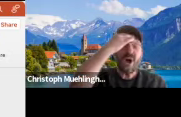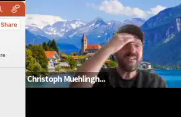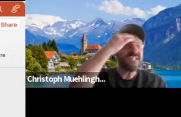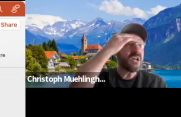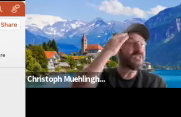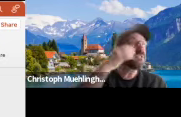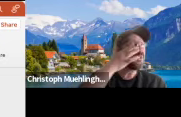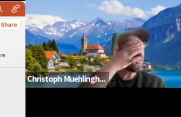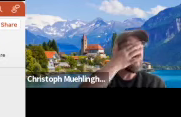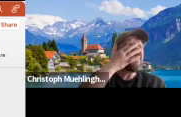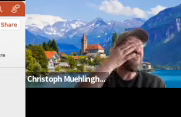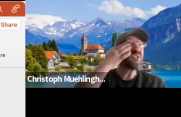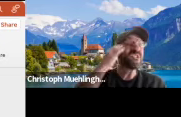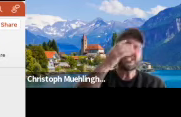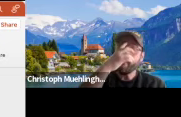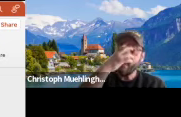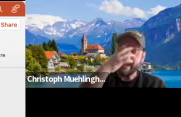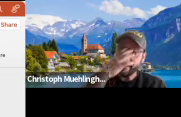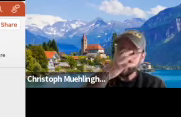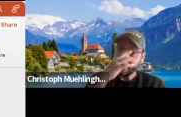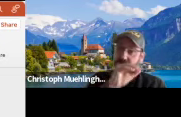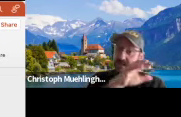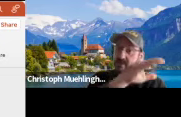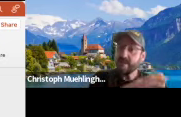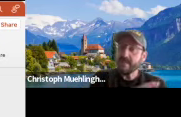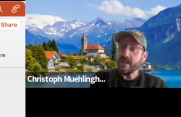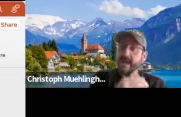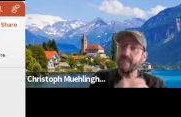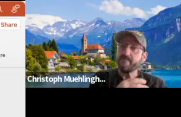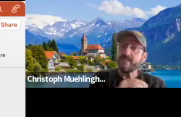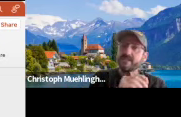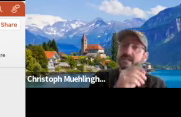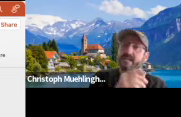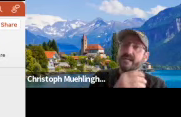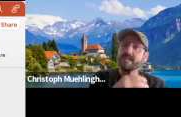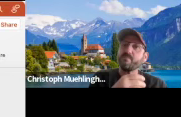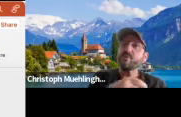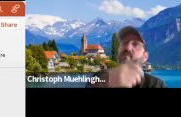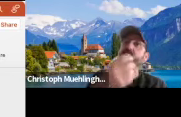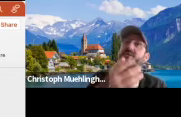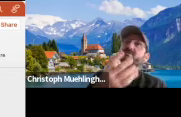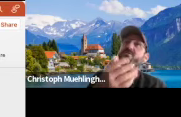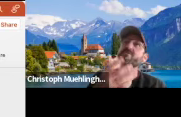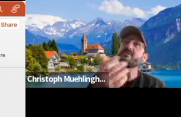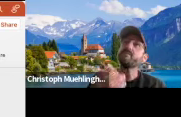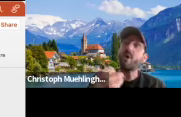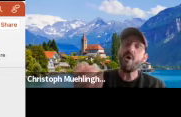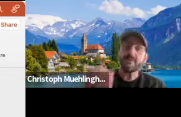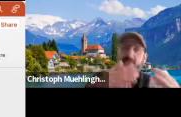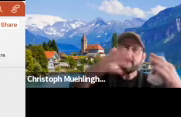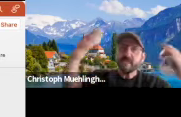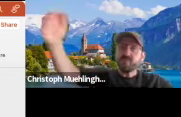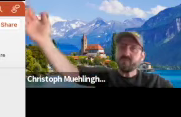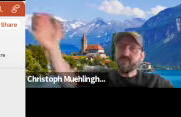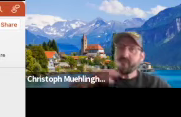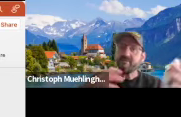it's not sort of reinforced the same way. It's like you put a pebble into the pond